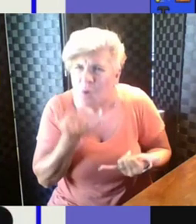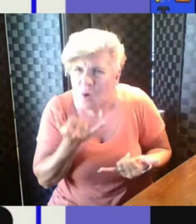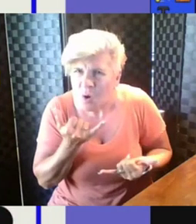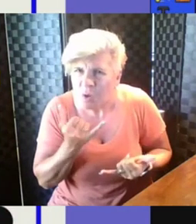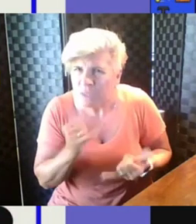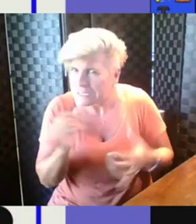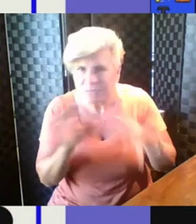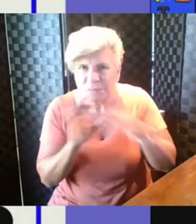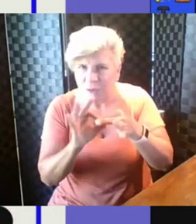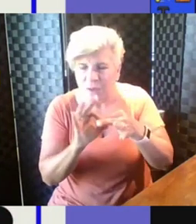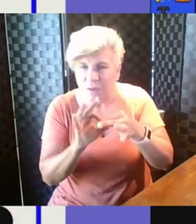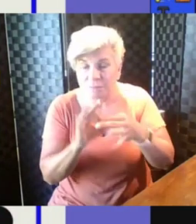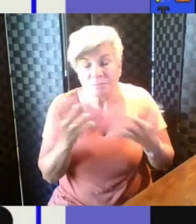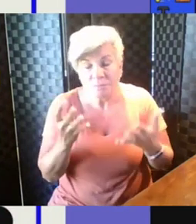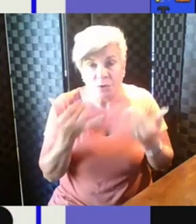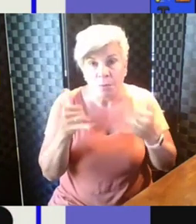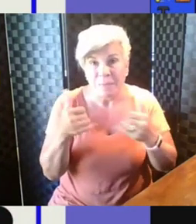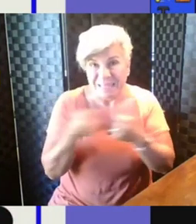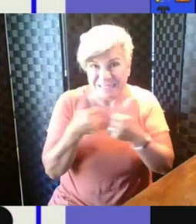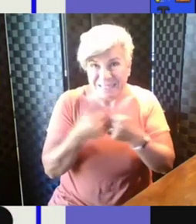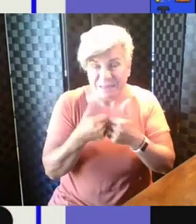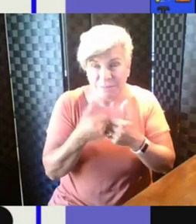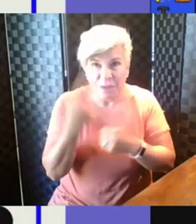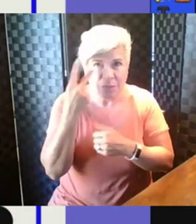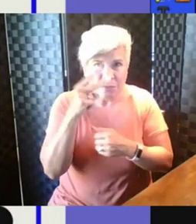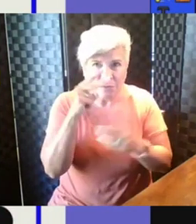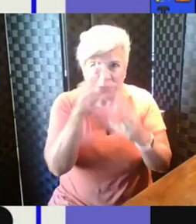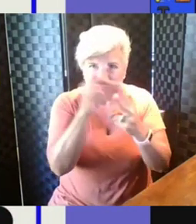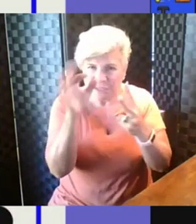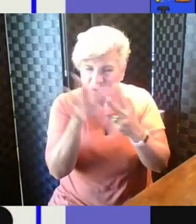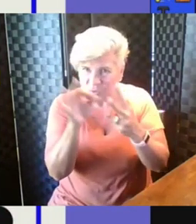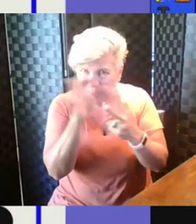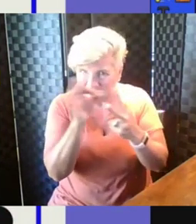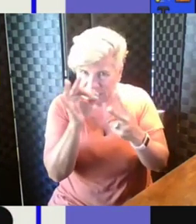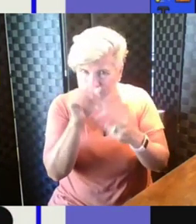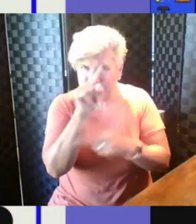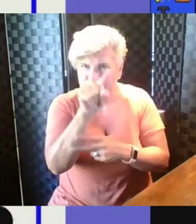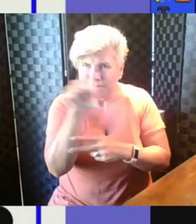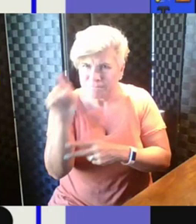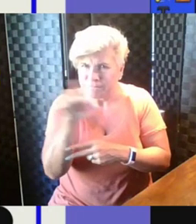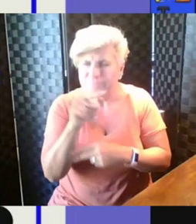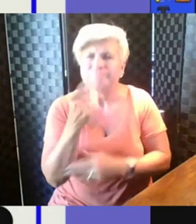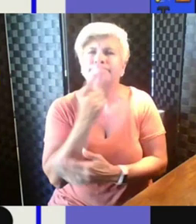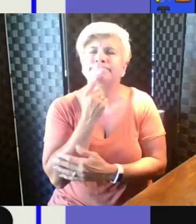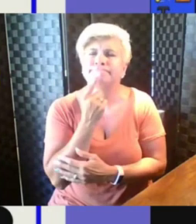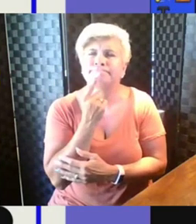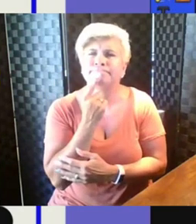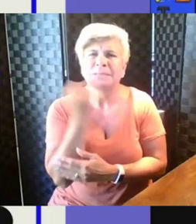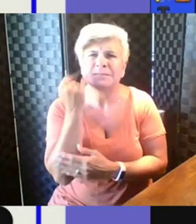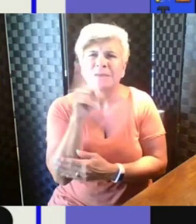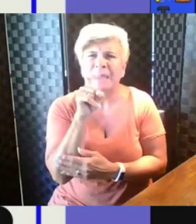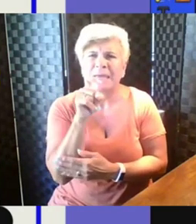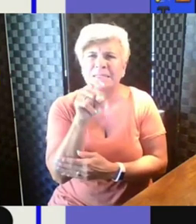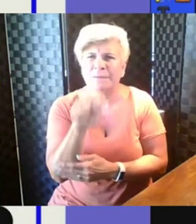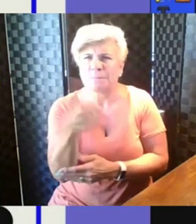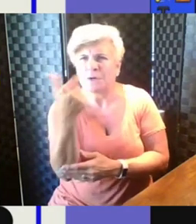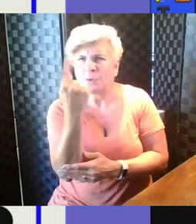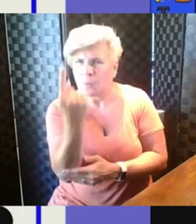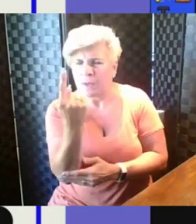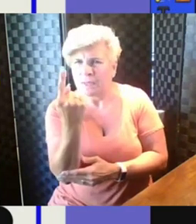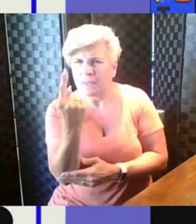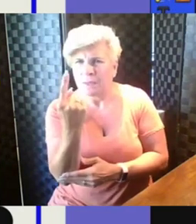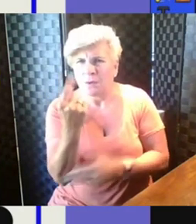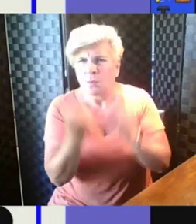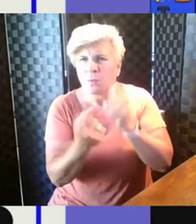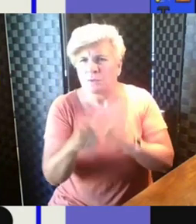you play which one does not belong, you're going to look at the choices and you're going to think, if I had to kick one of those out, which